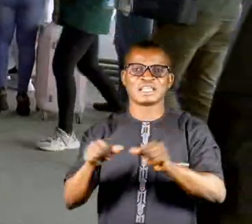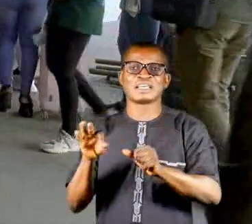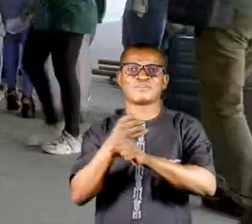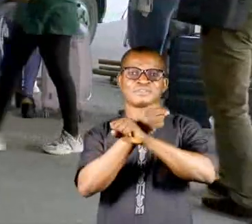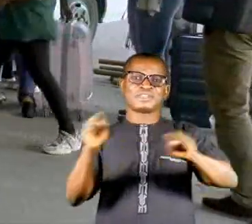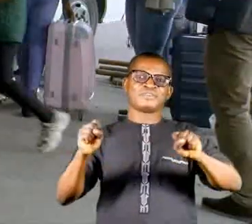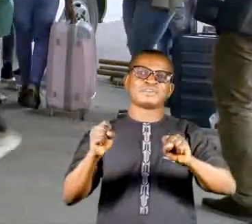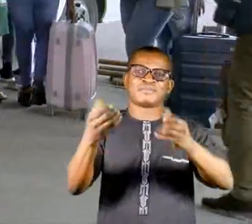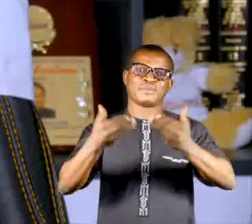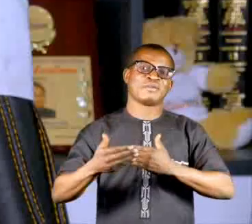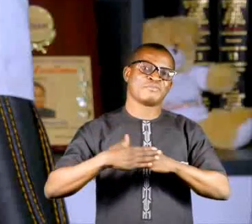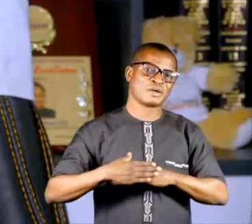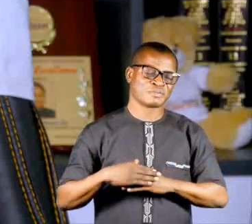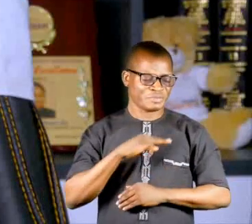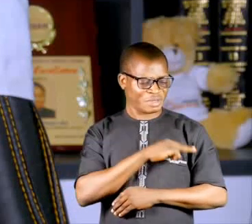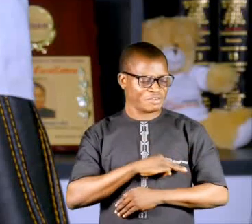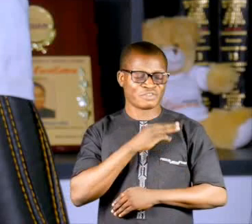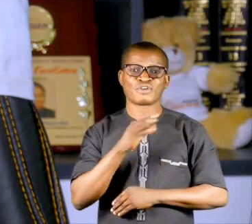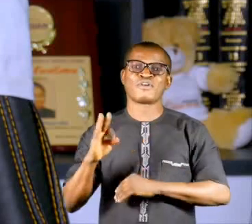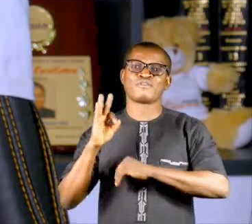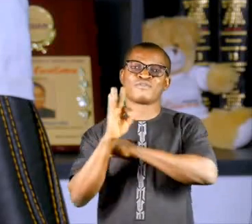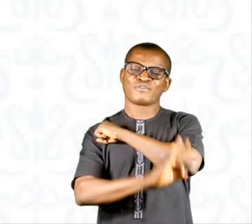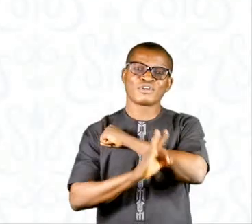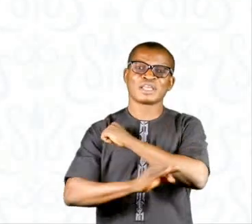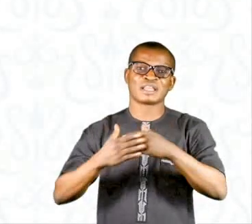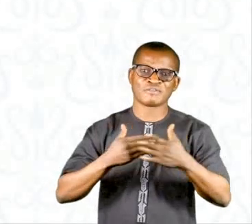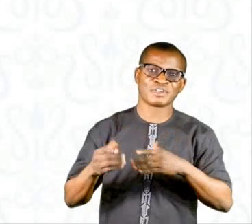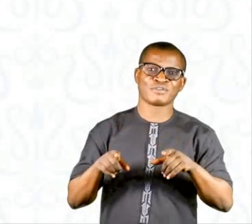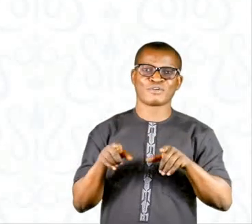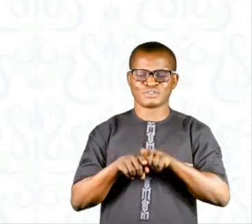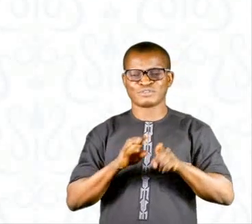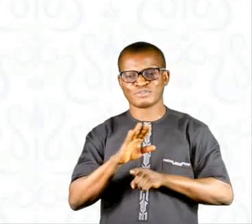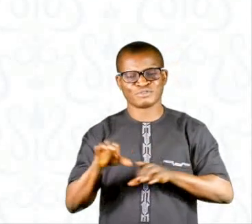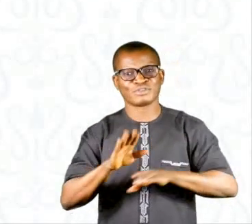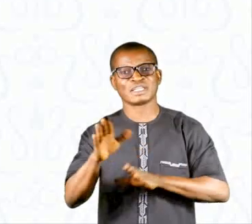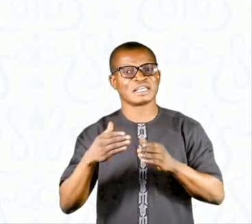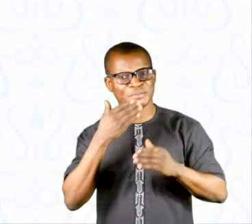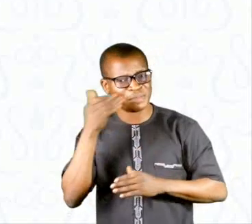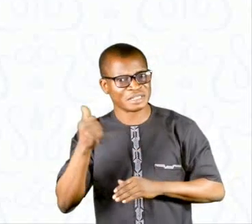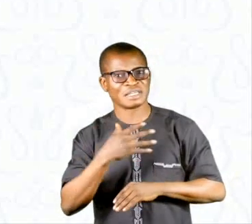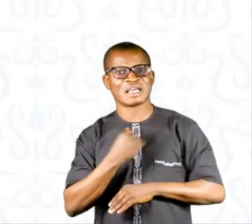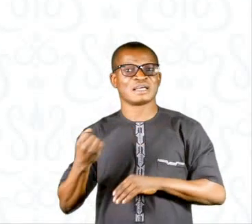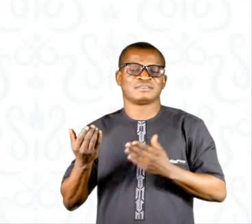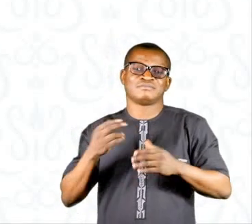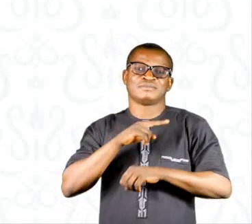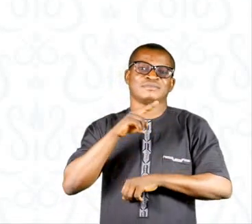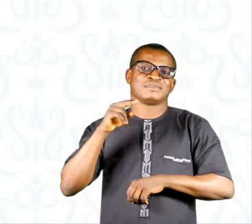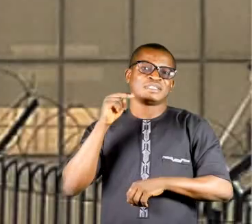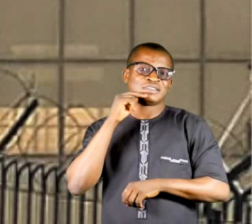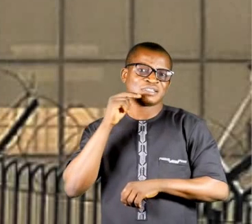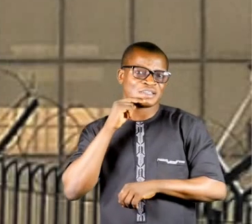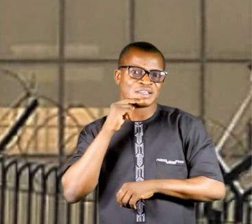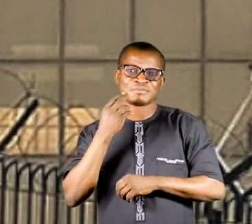and repatriations. The Ministry of Foreign Affairs also did their bit, and the Nigerian missions